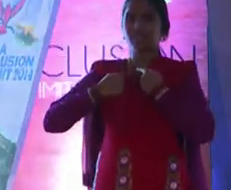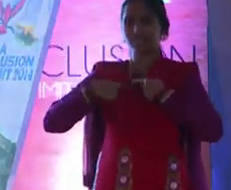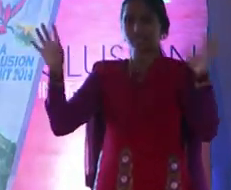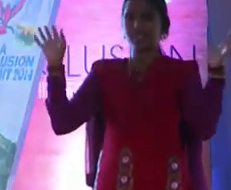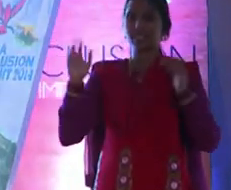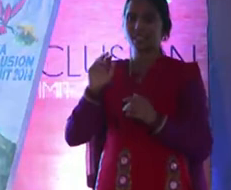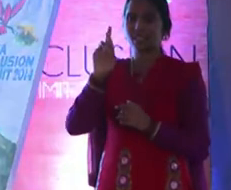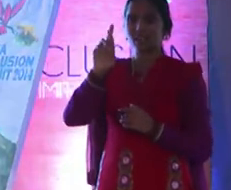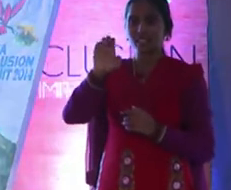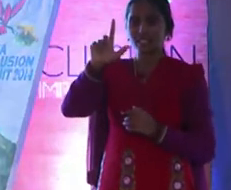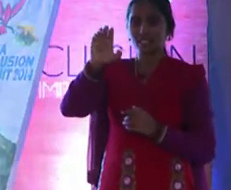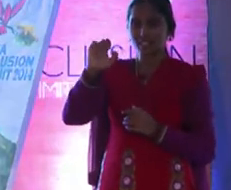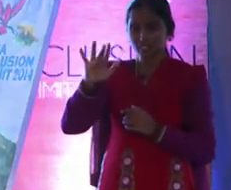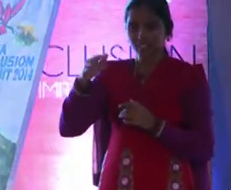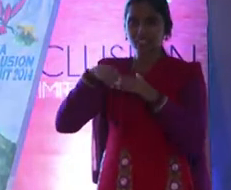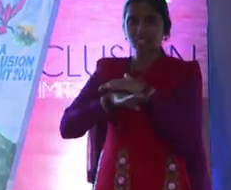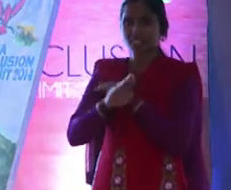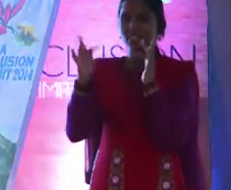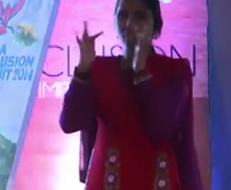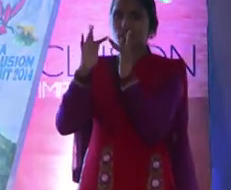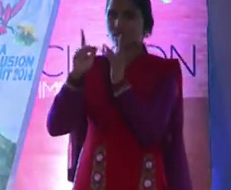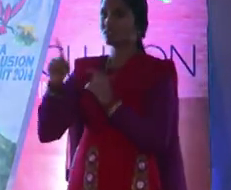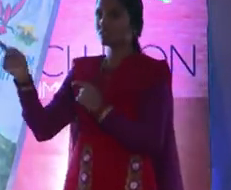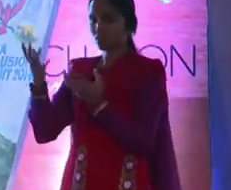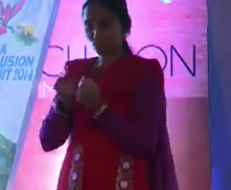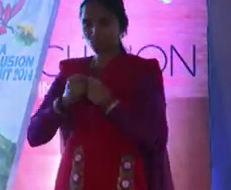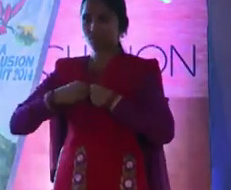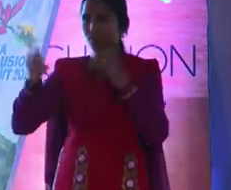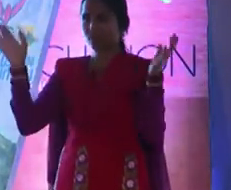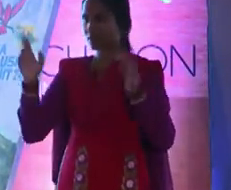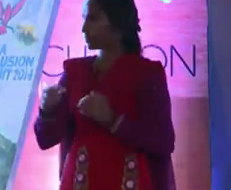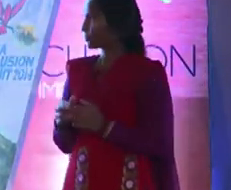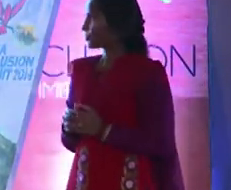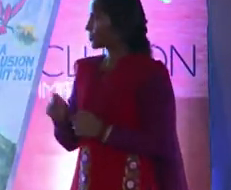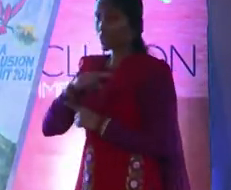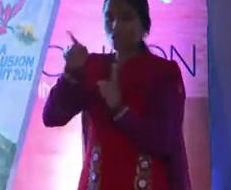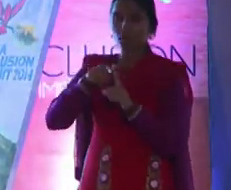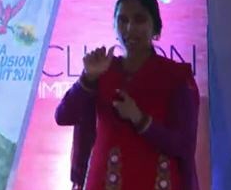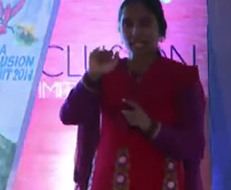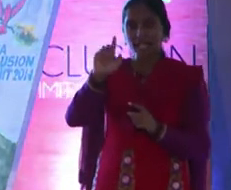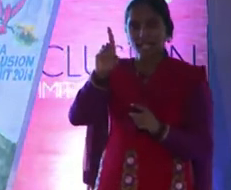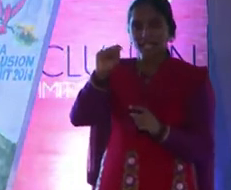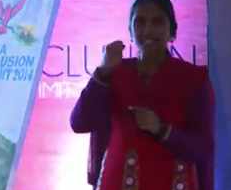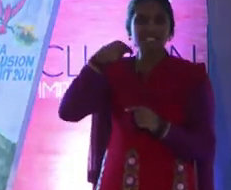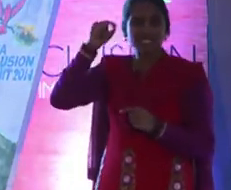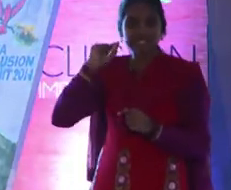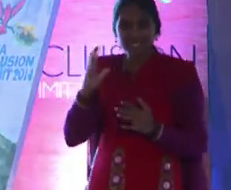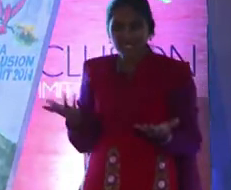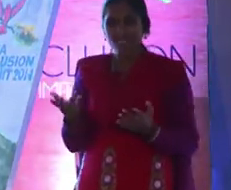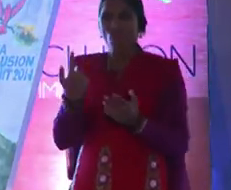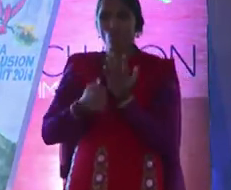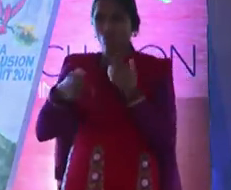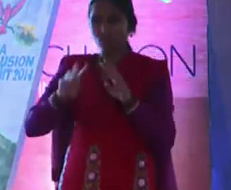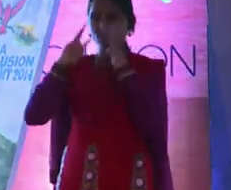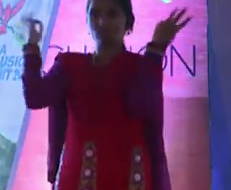This is an interactive website which we are going to launch on the AIDS and assistive devices which are available in the country.